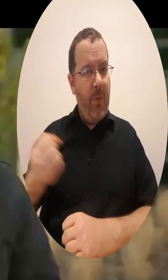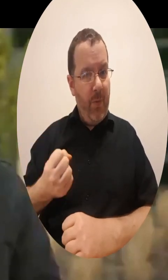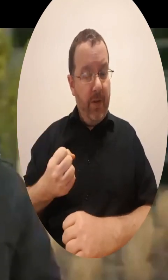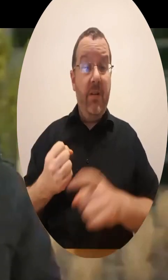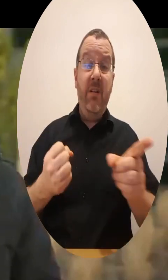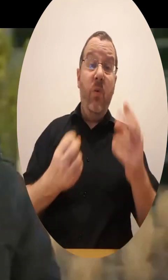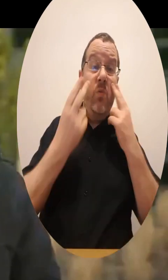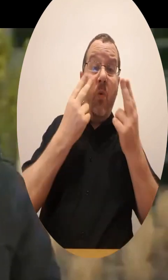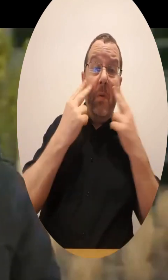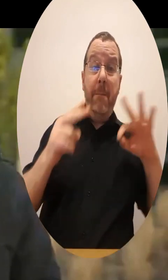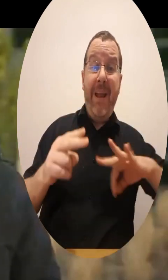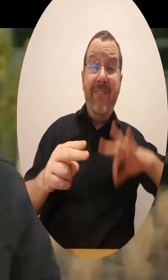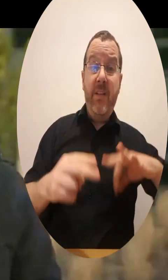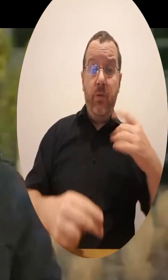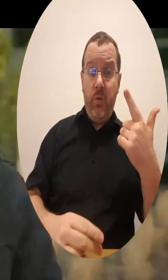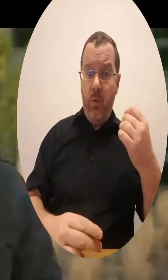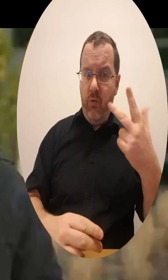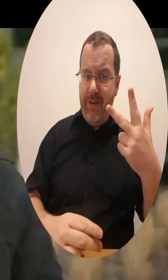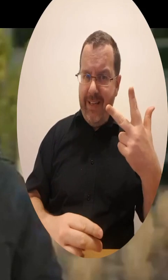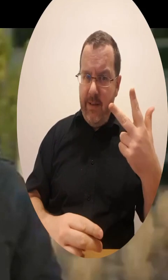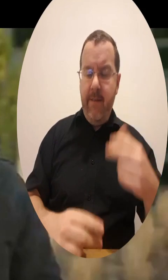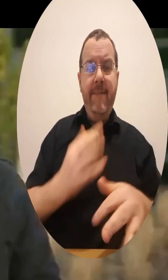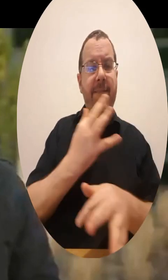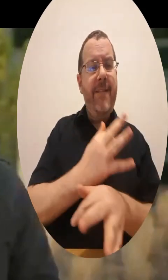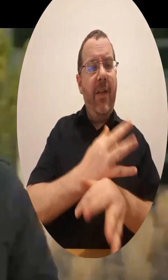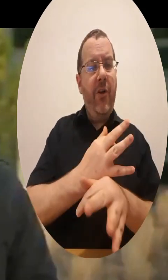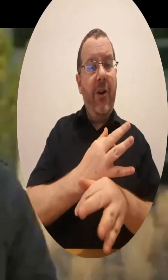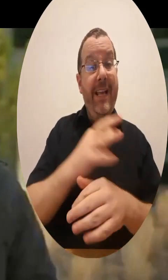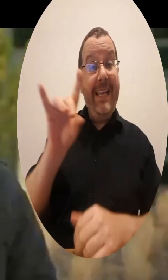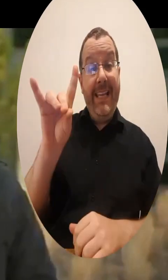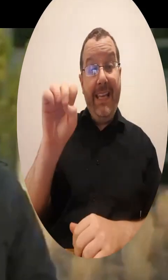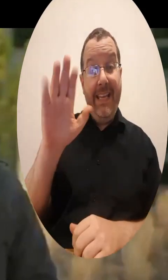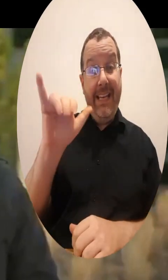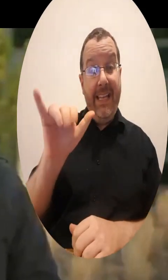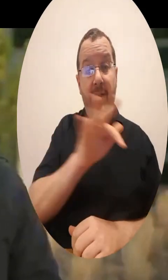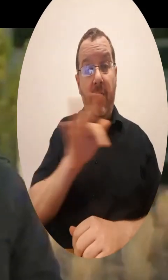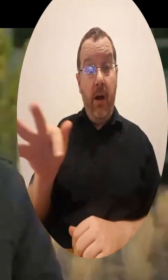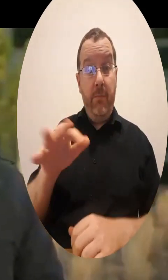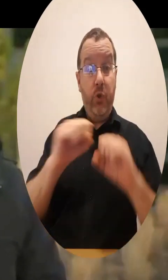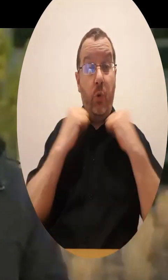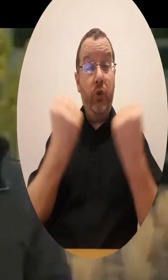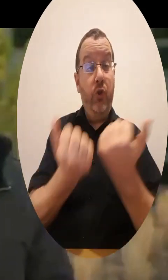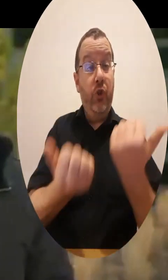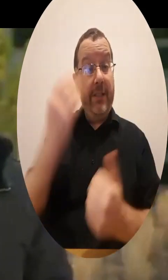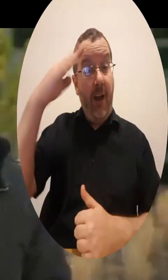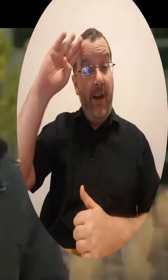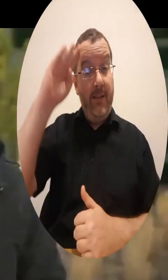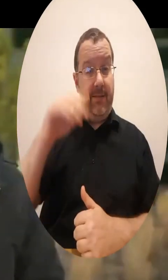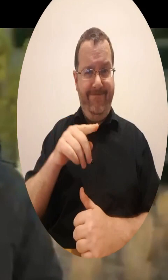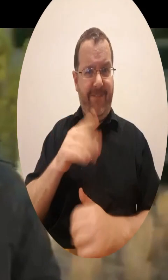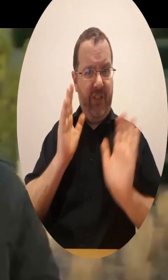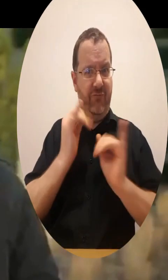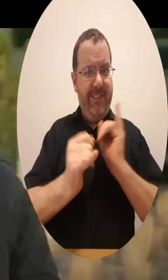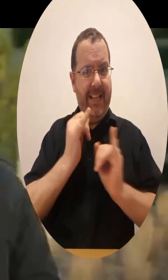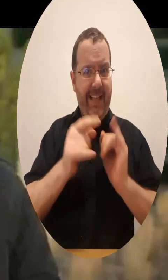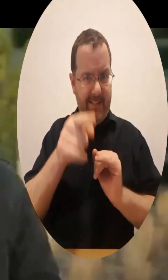350 as opposed to the standard benefit of 203. Father John Healy of Social Justice Ireland has already